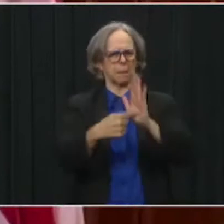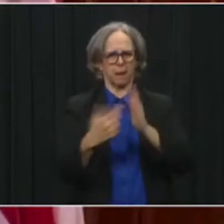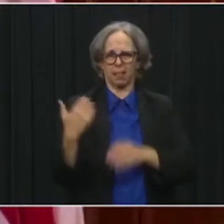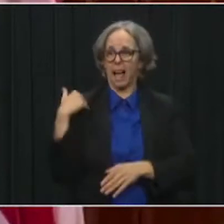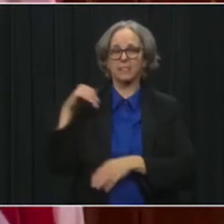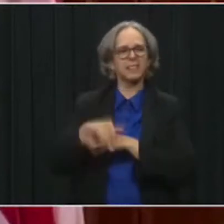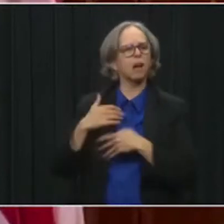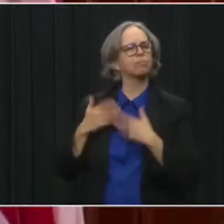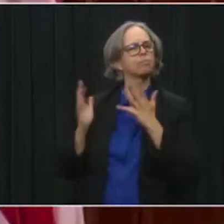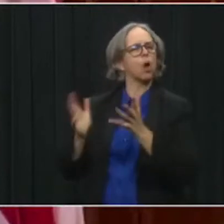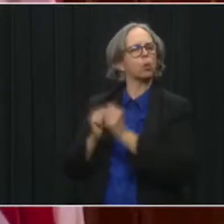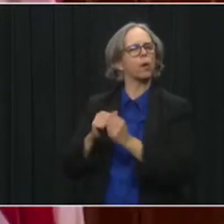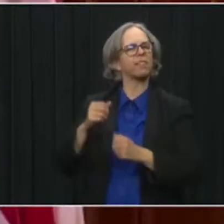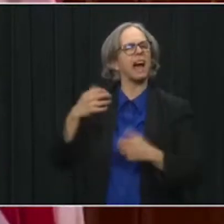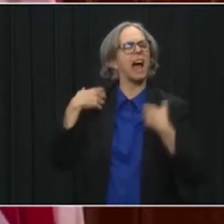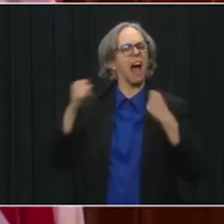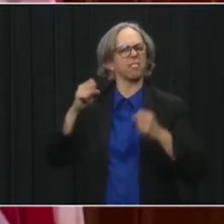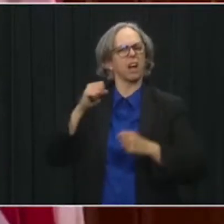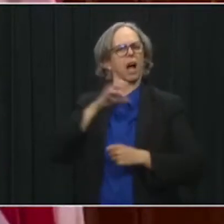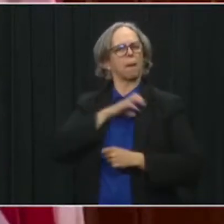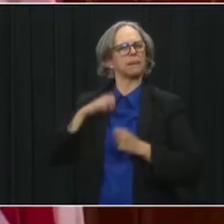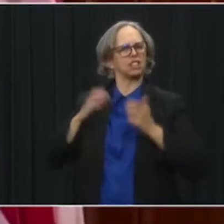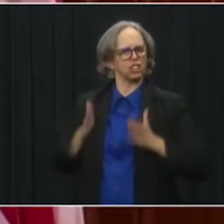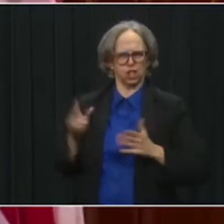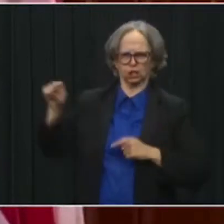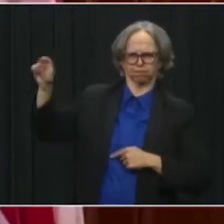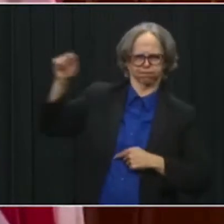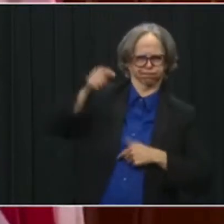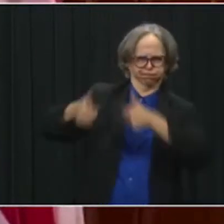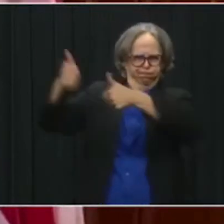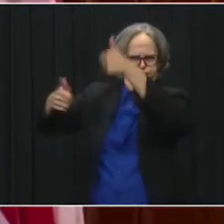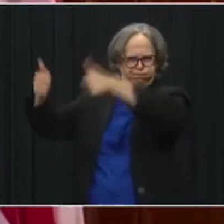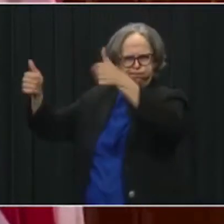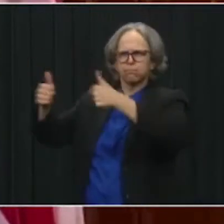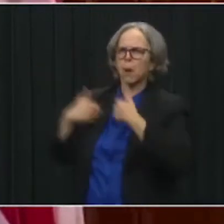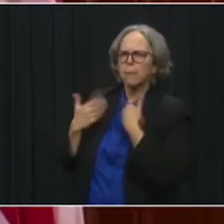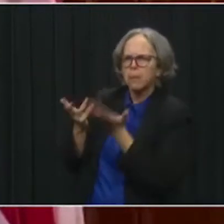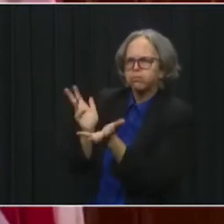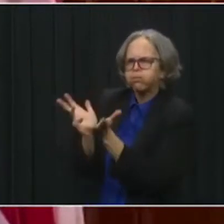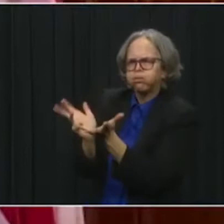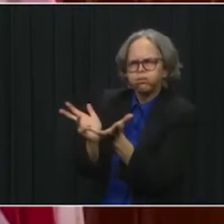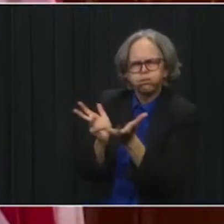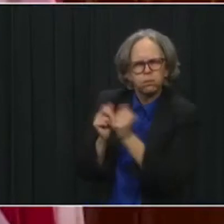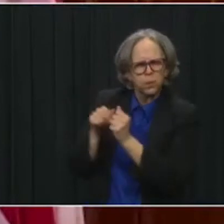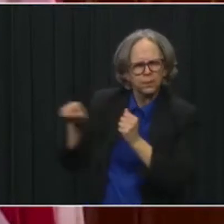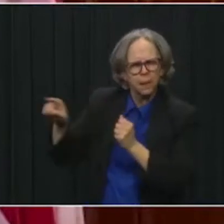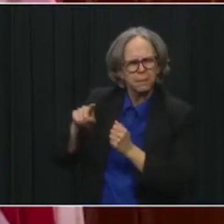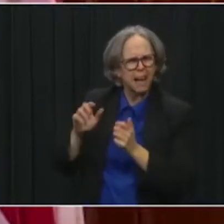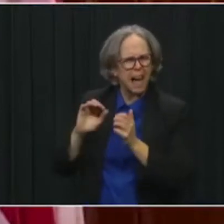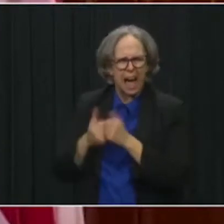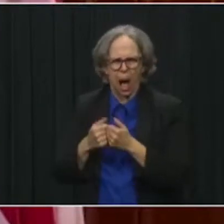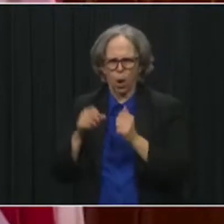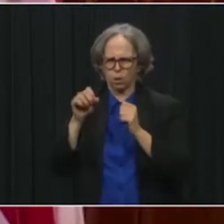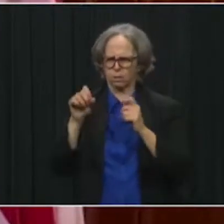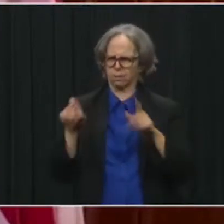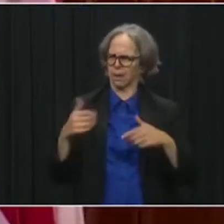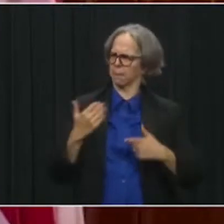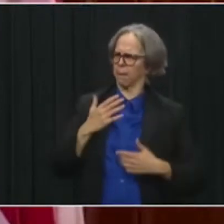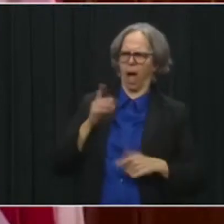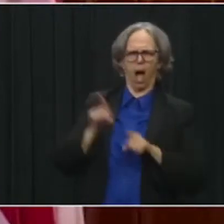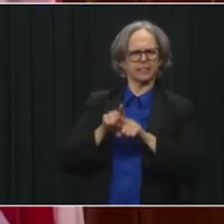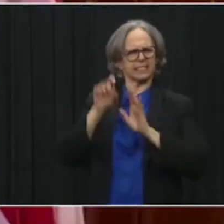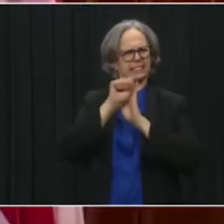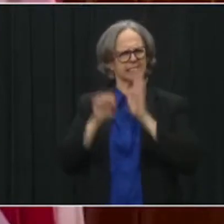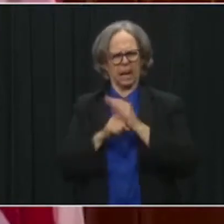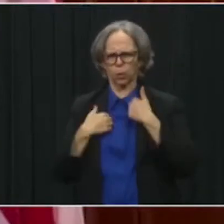commissioners, and we talked about our willingness to work directly with them.